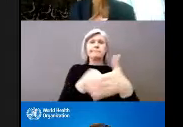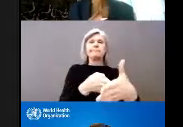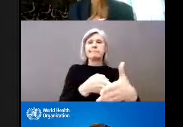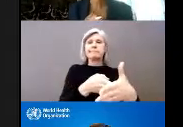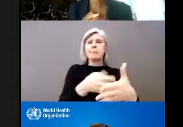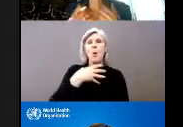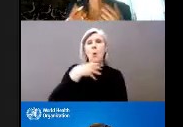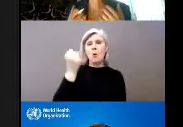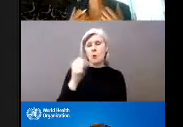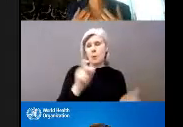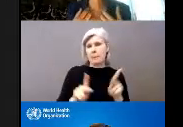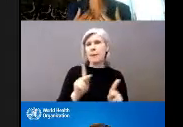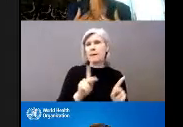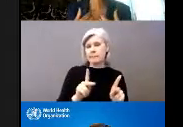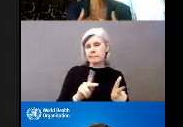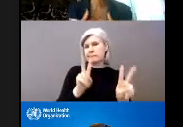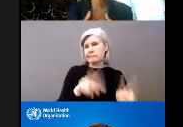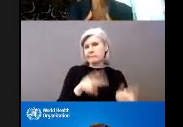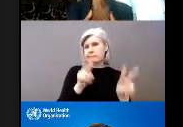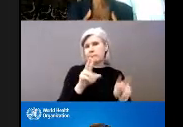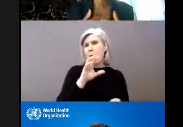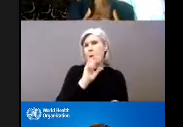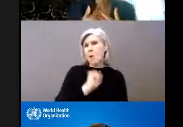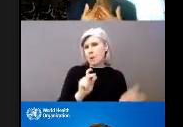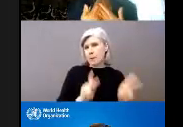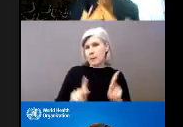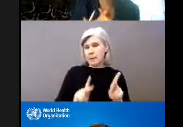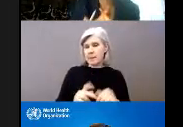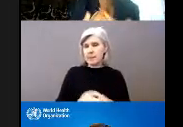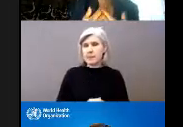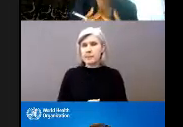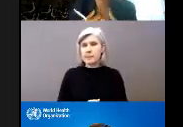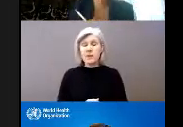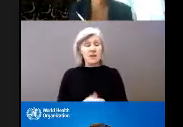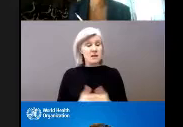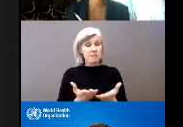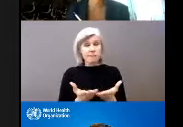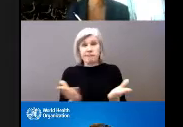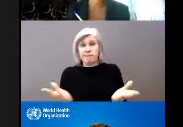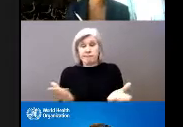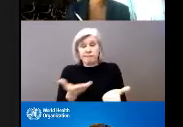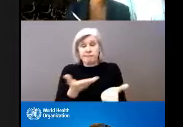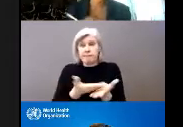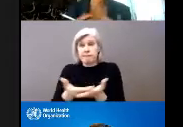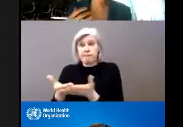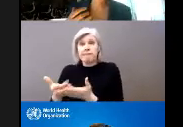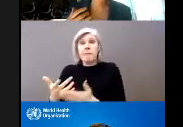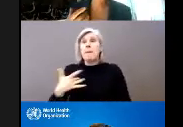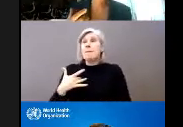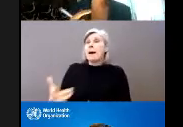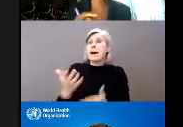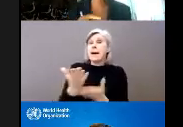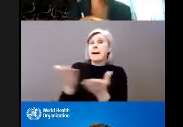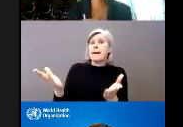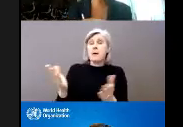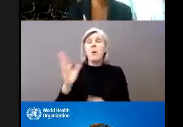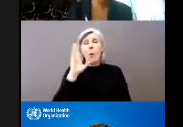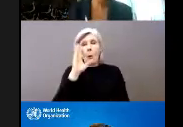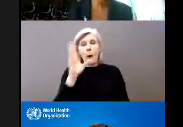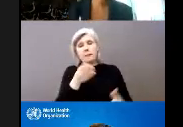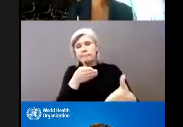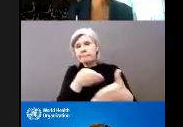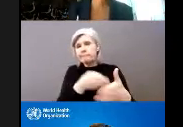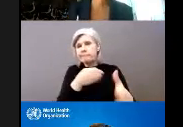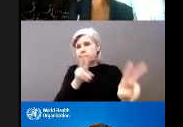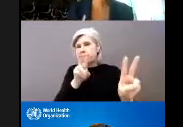And the evidence indicates that people are more likely to be ageist towards older people if they are in fact